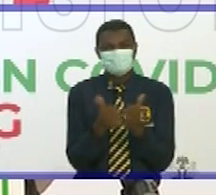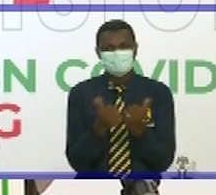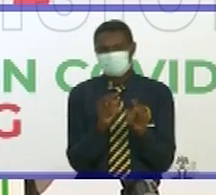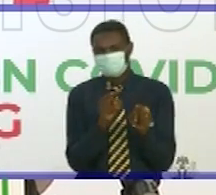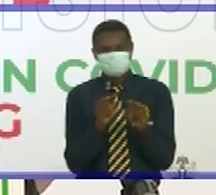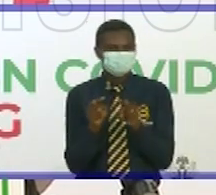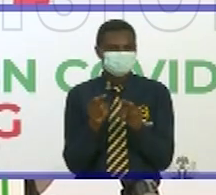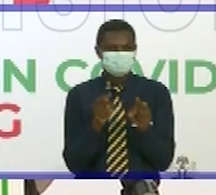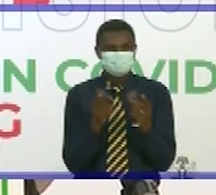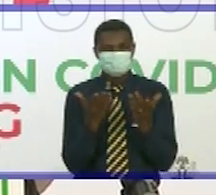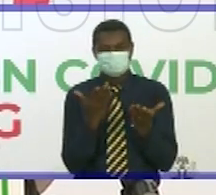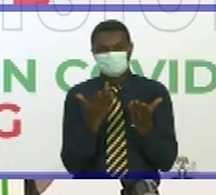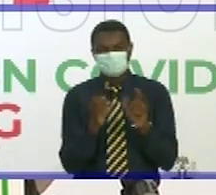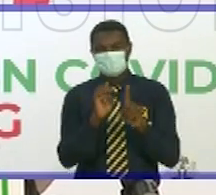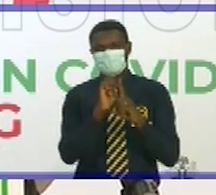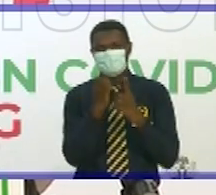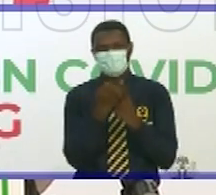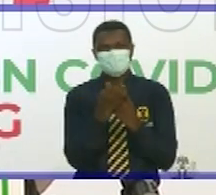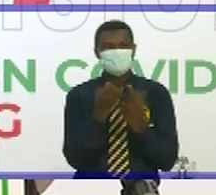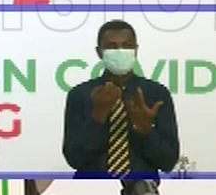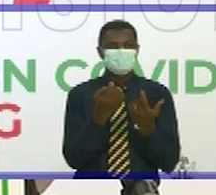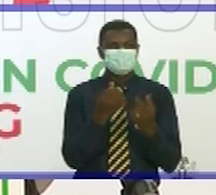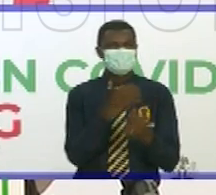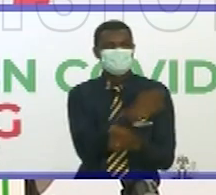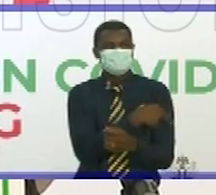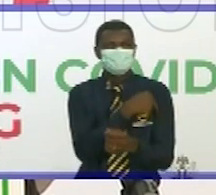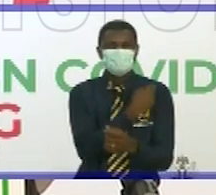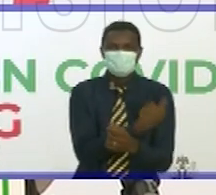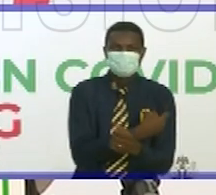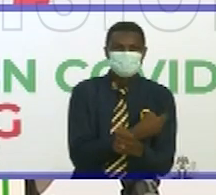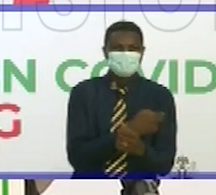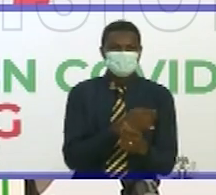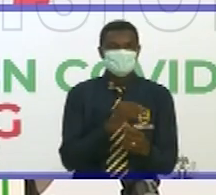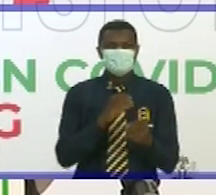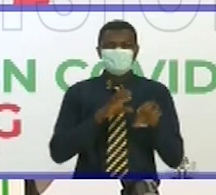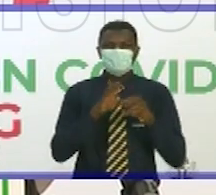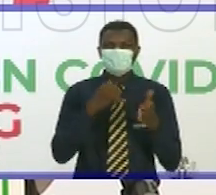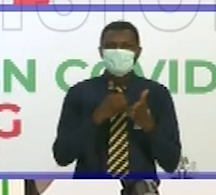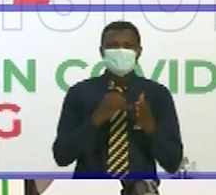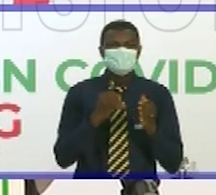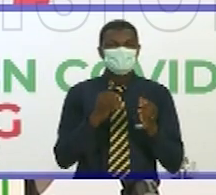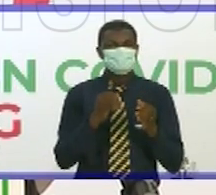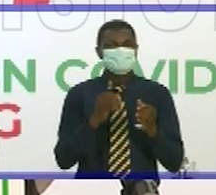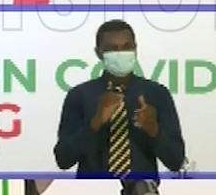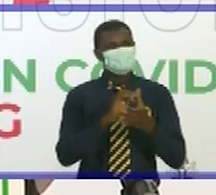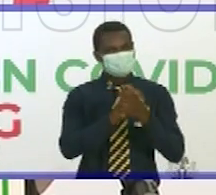se ayika ibi ti o ma mori ma mori wuwa bo ma mori